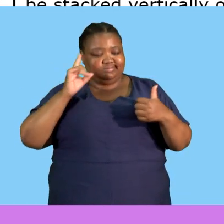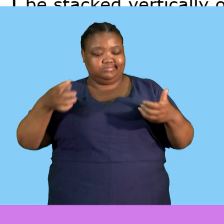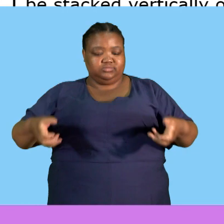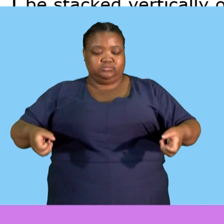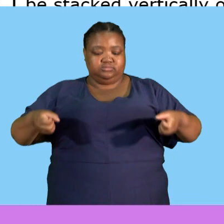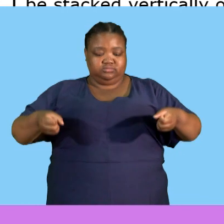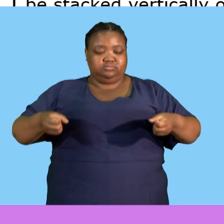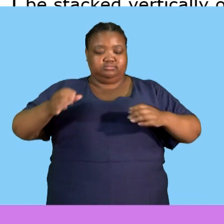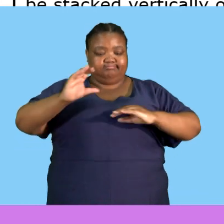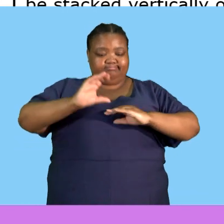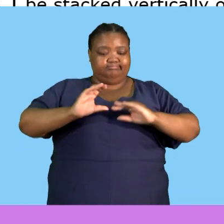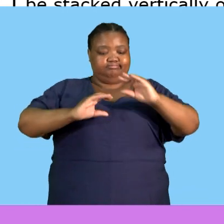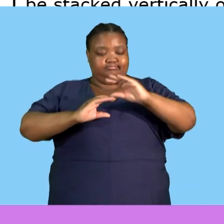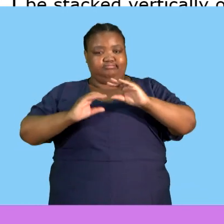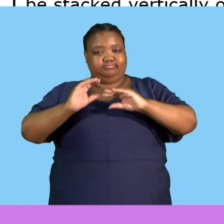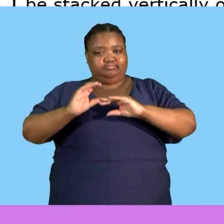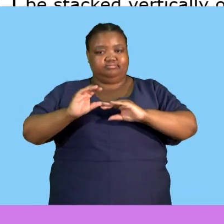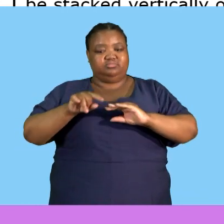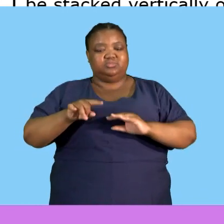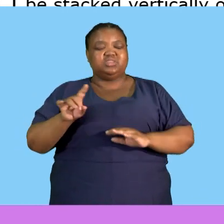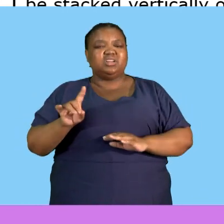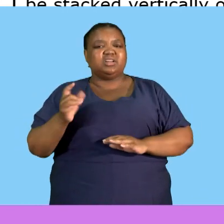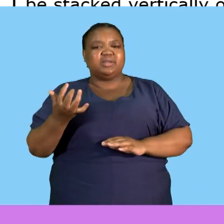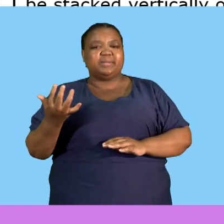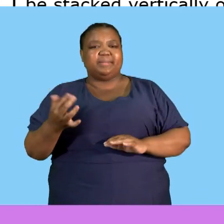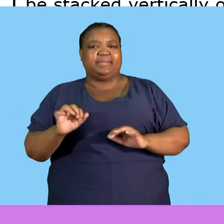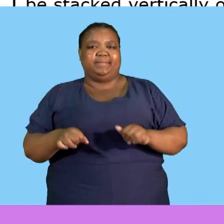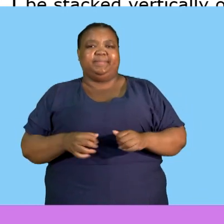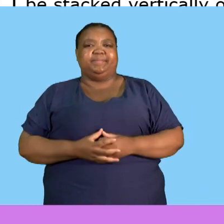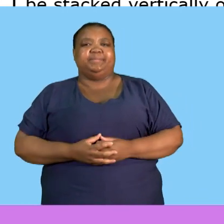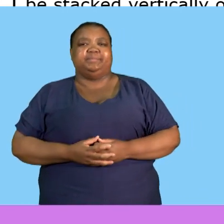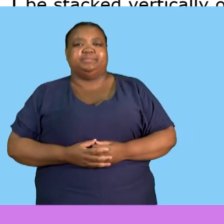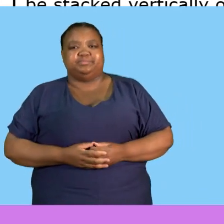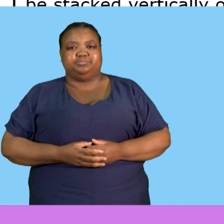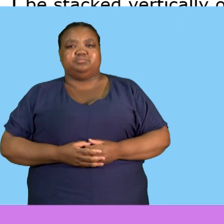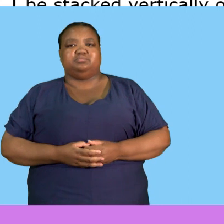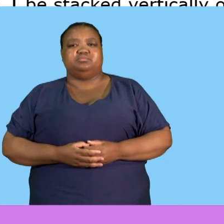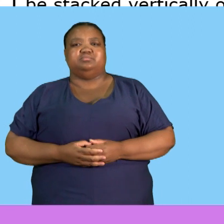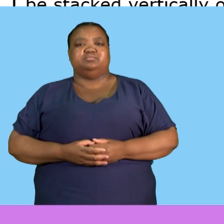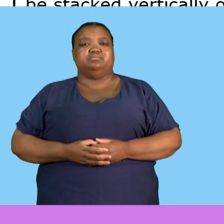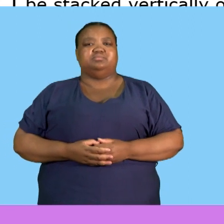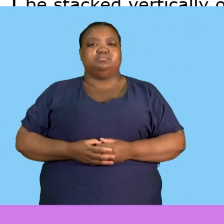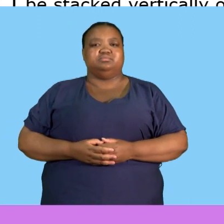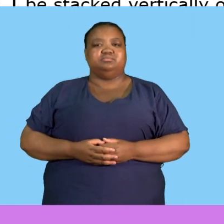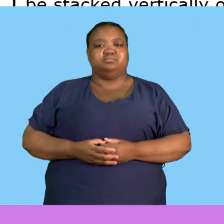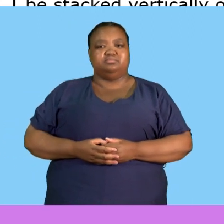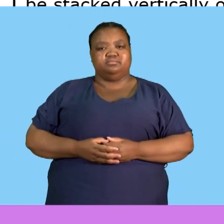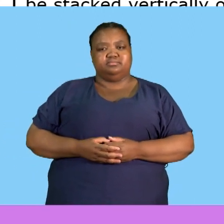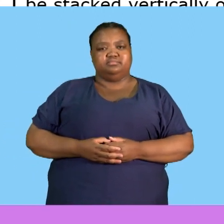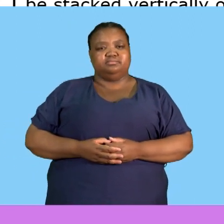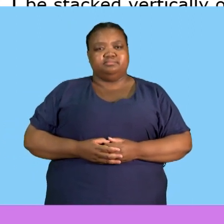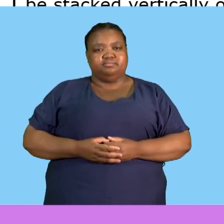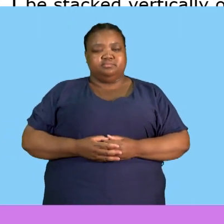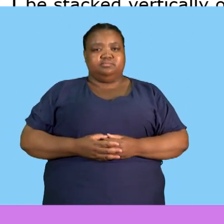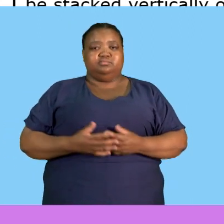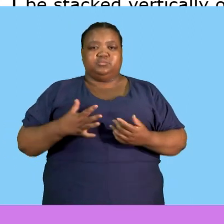all, lengthwise, how many can be stacked, right? So basically, we'll see how many can be stacked like this, and